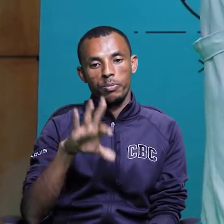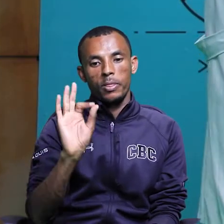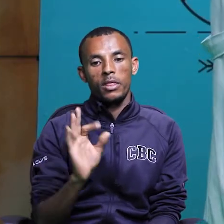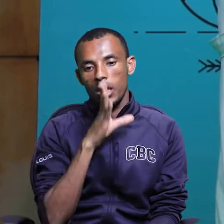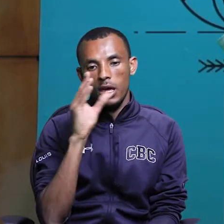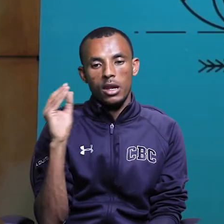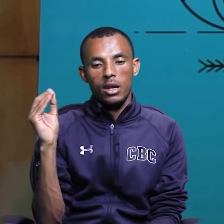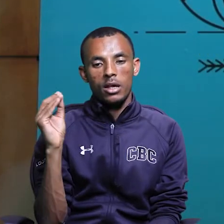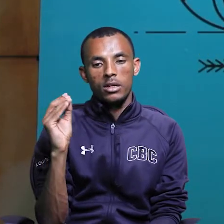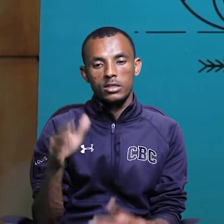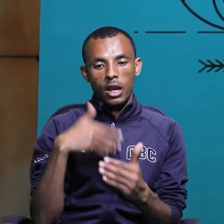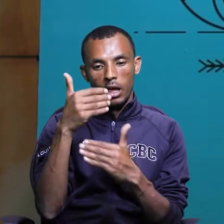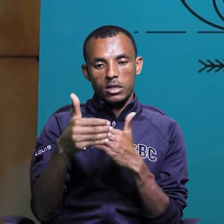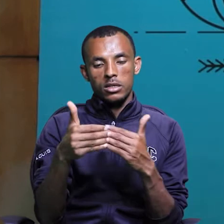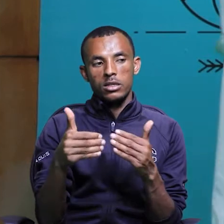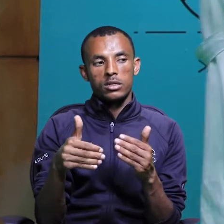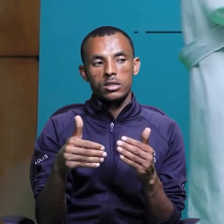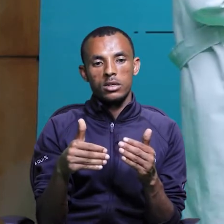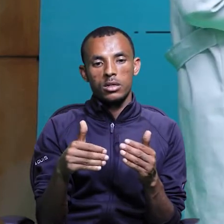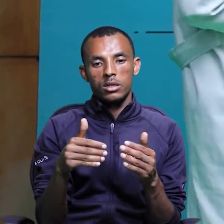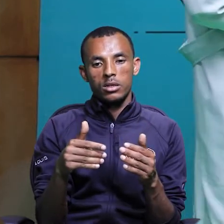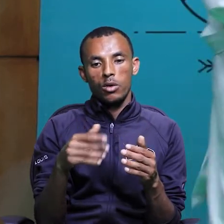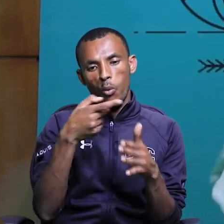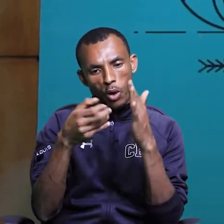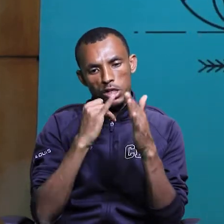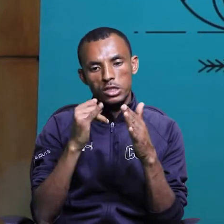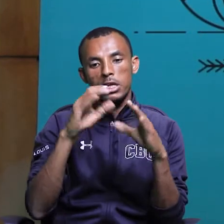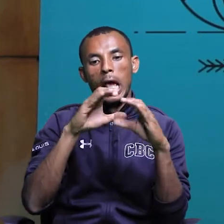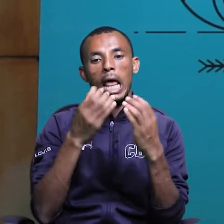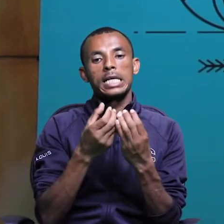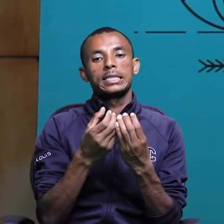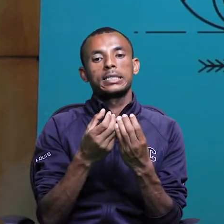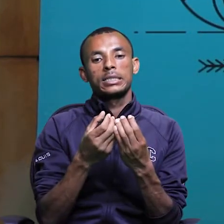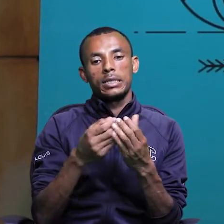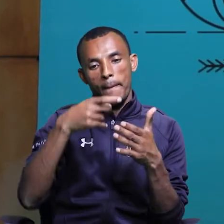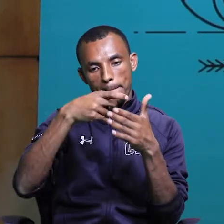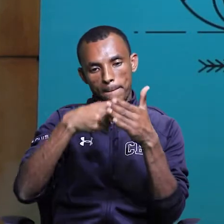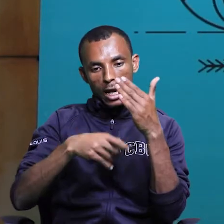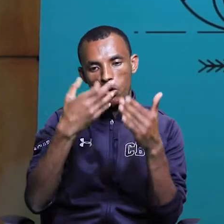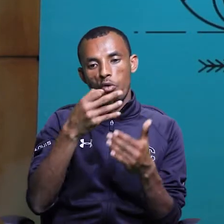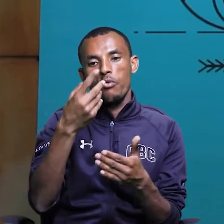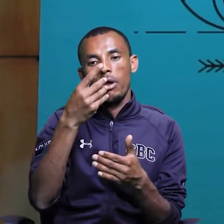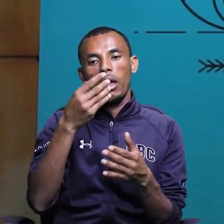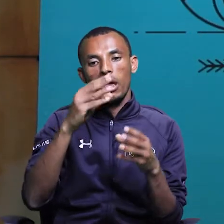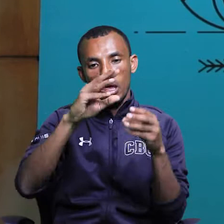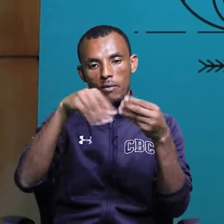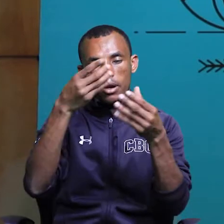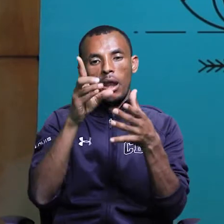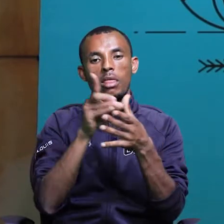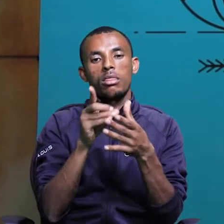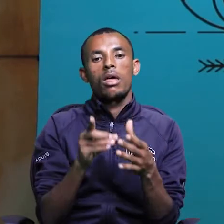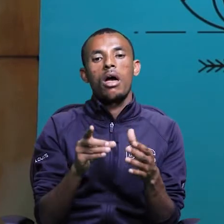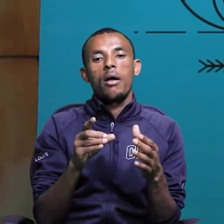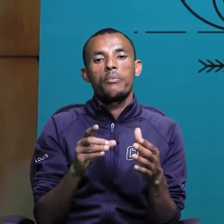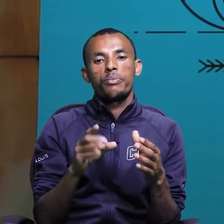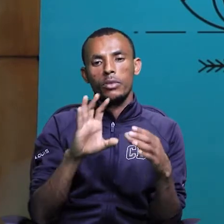And the next what you are asked, what is the class mark of a given data? What does it mean, class